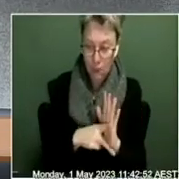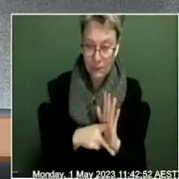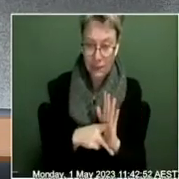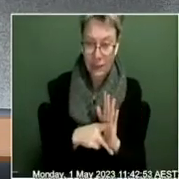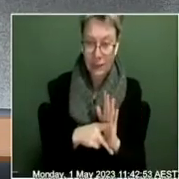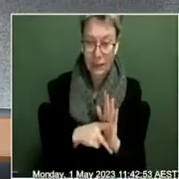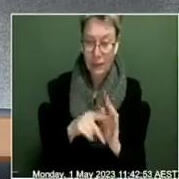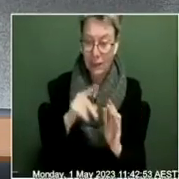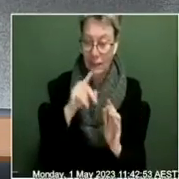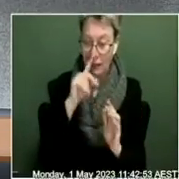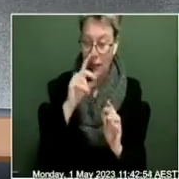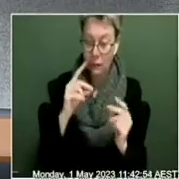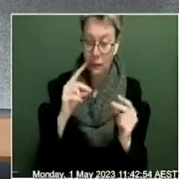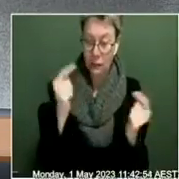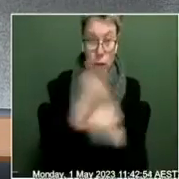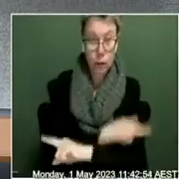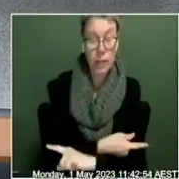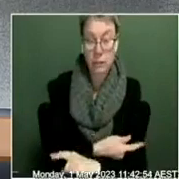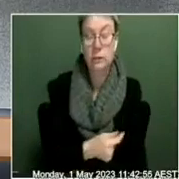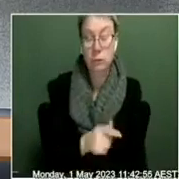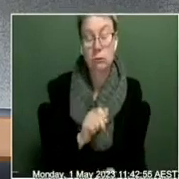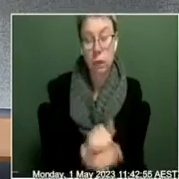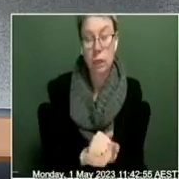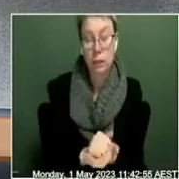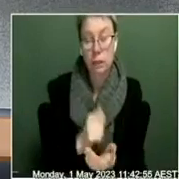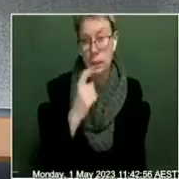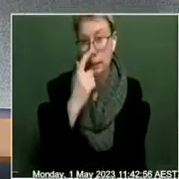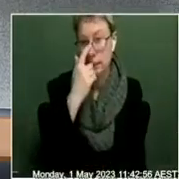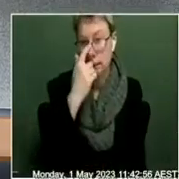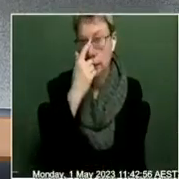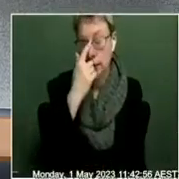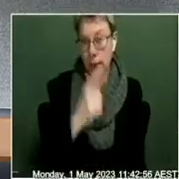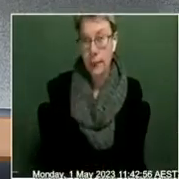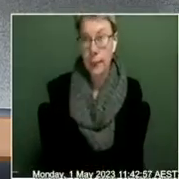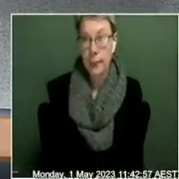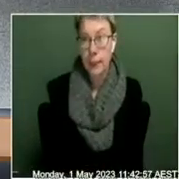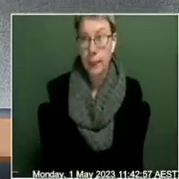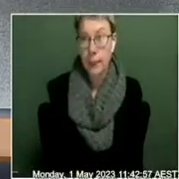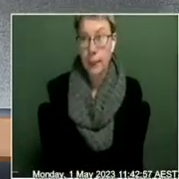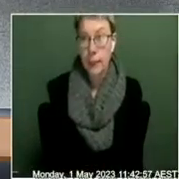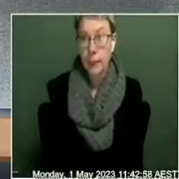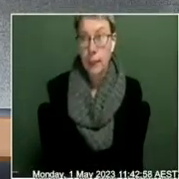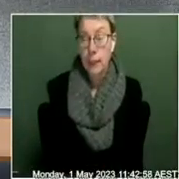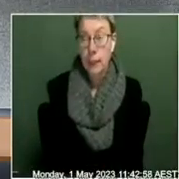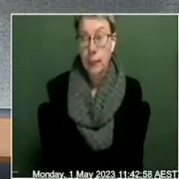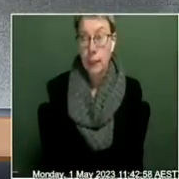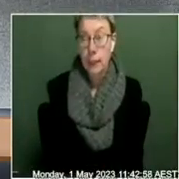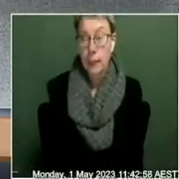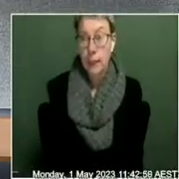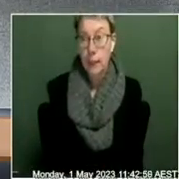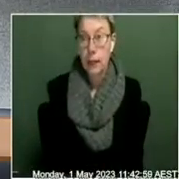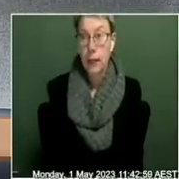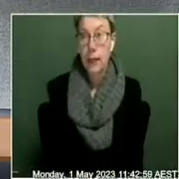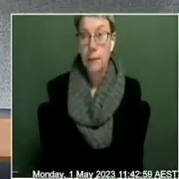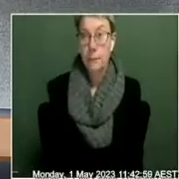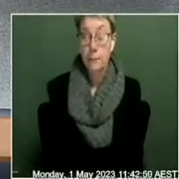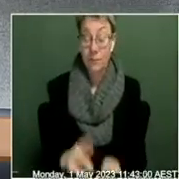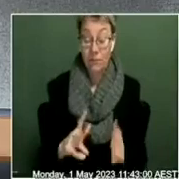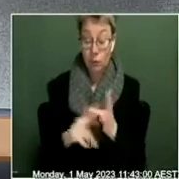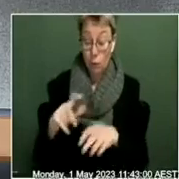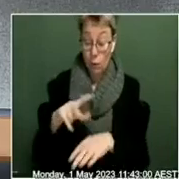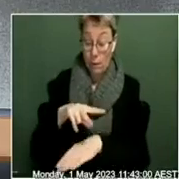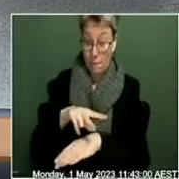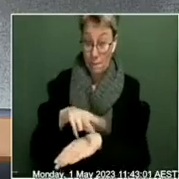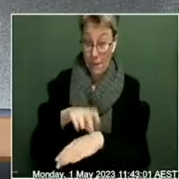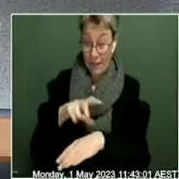is underway in Victoria Police through training and cultural change to prepare police for the change to a health-led